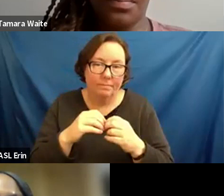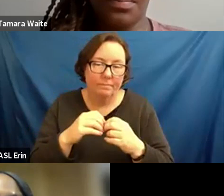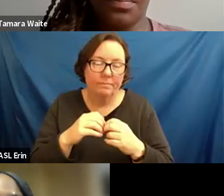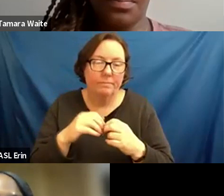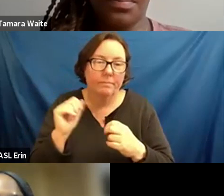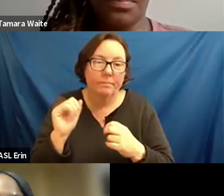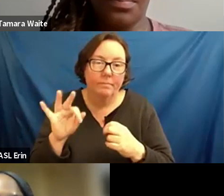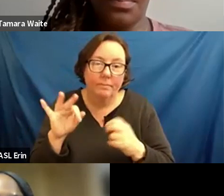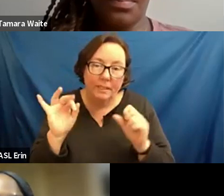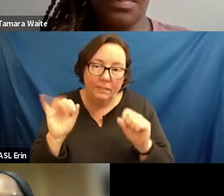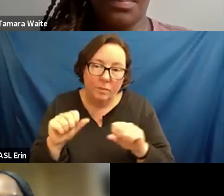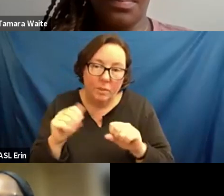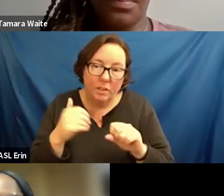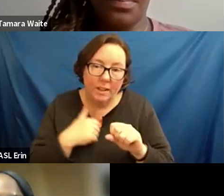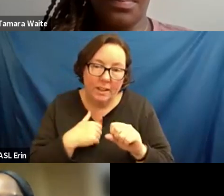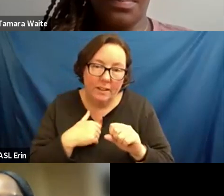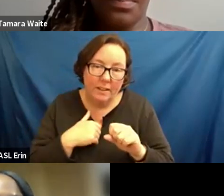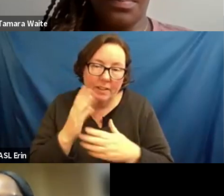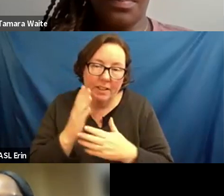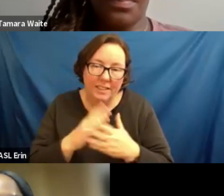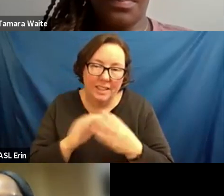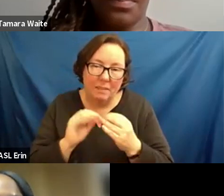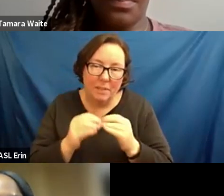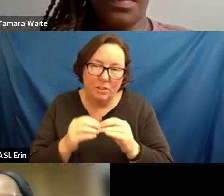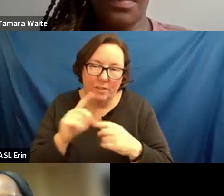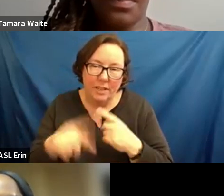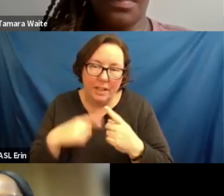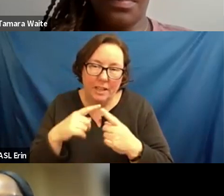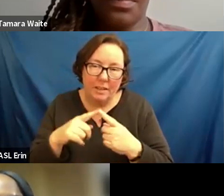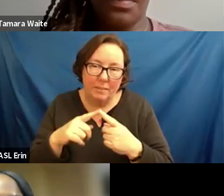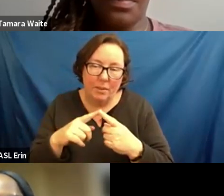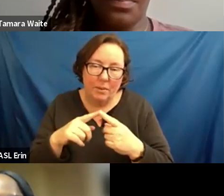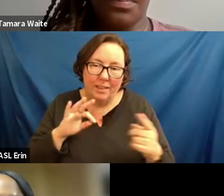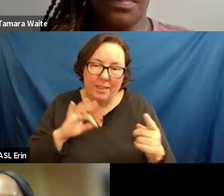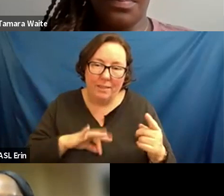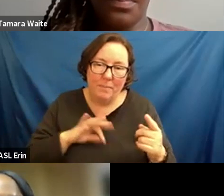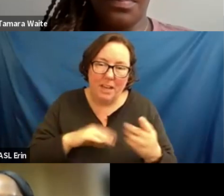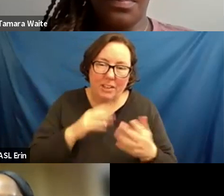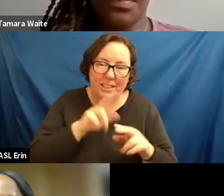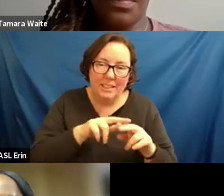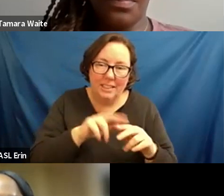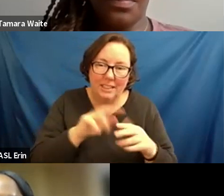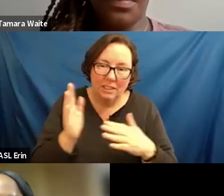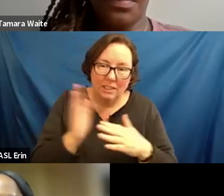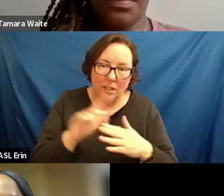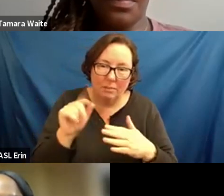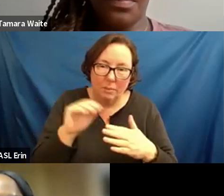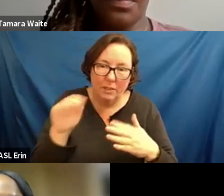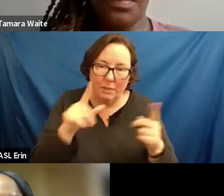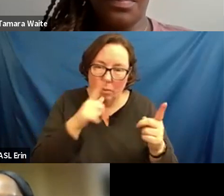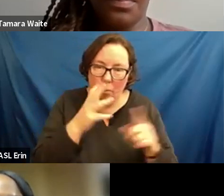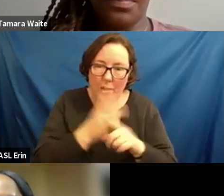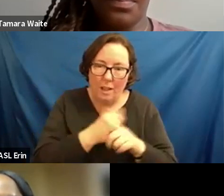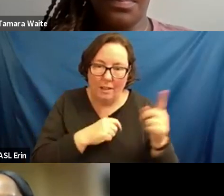have some demographics of the merit seats, who got the merit